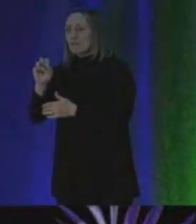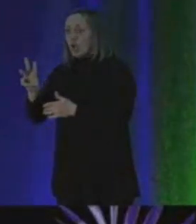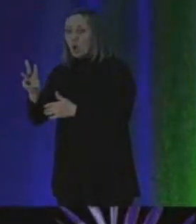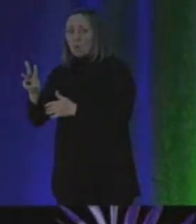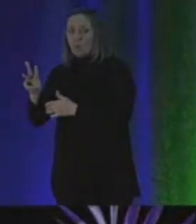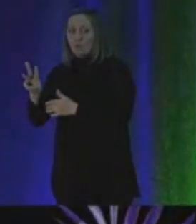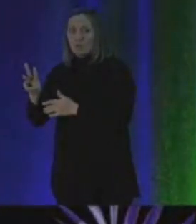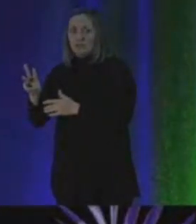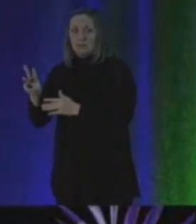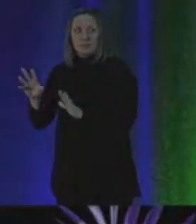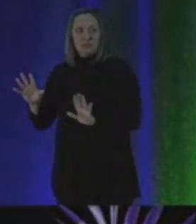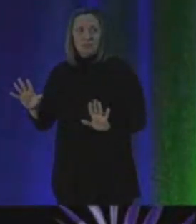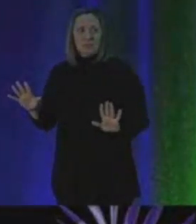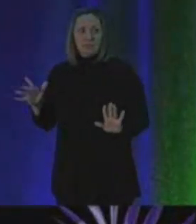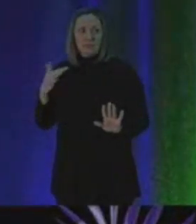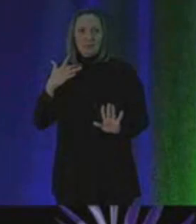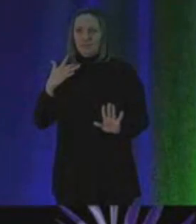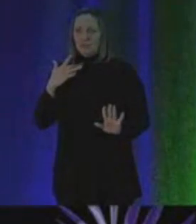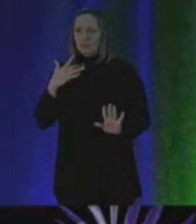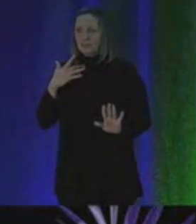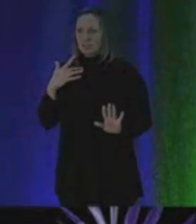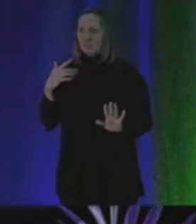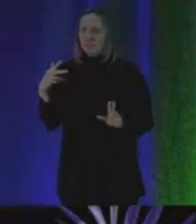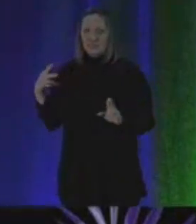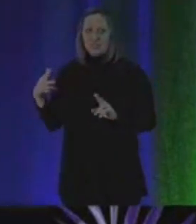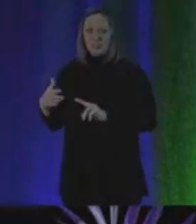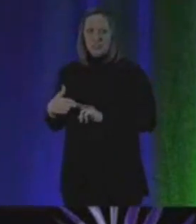we good? Did I just get cut off?